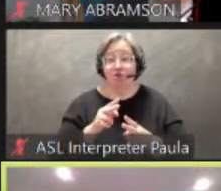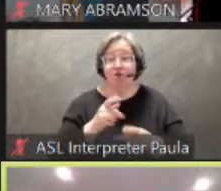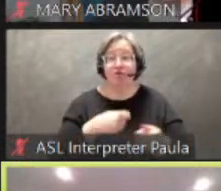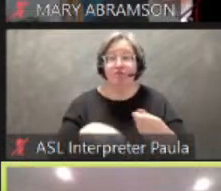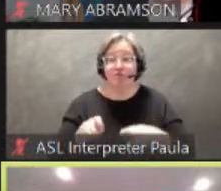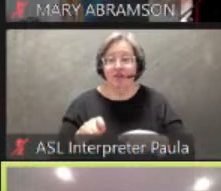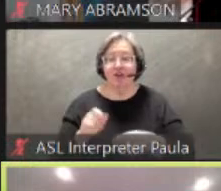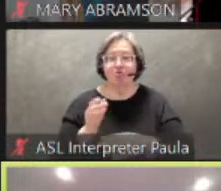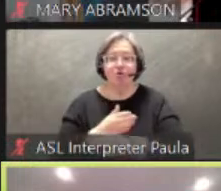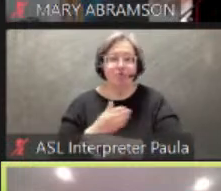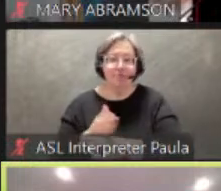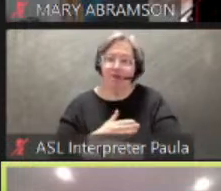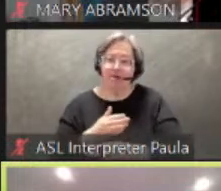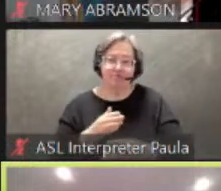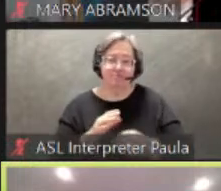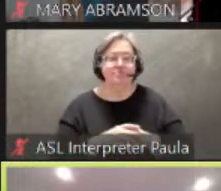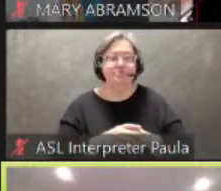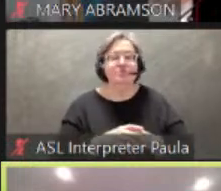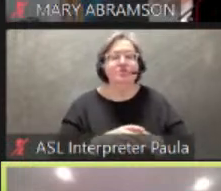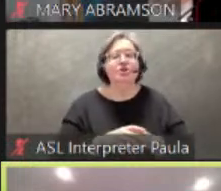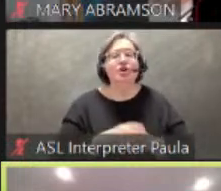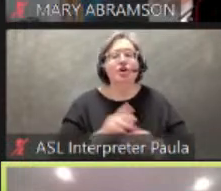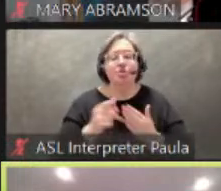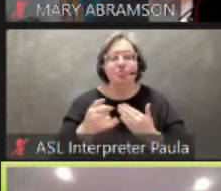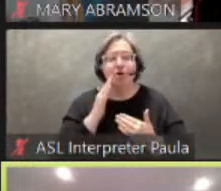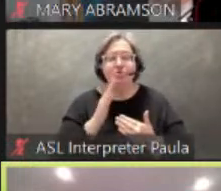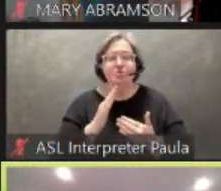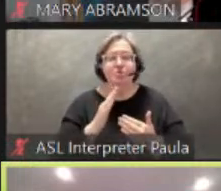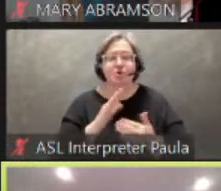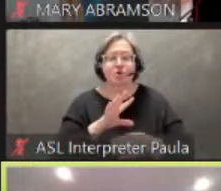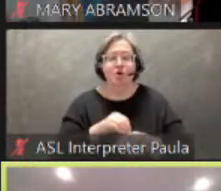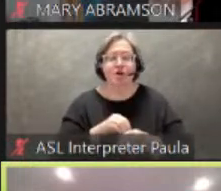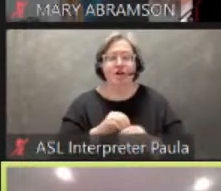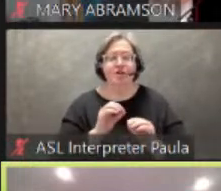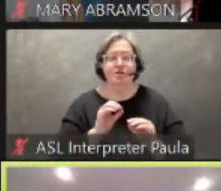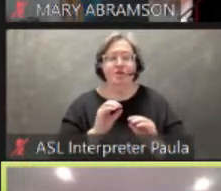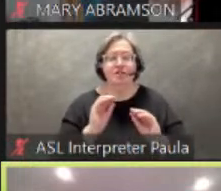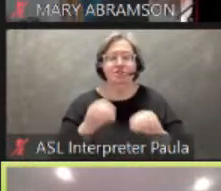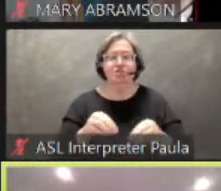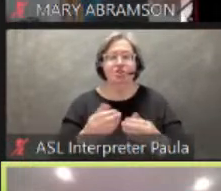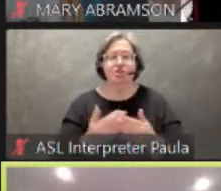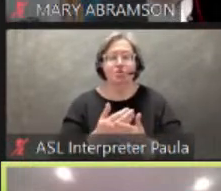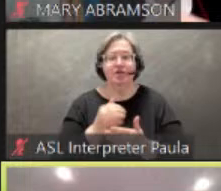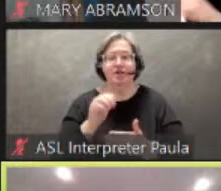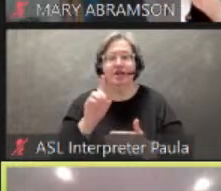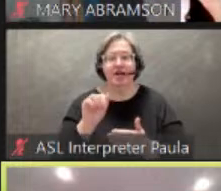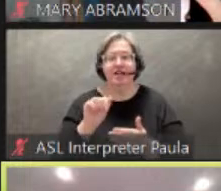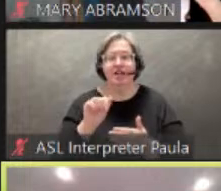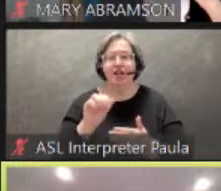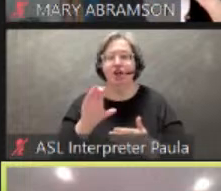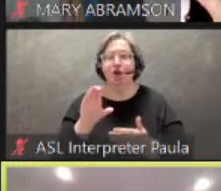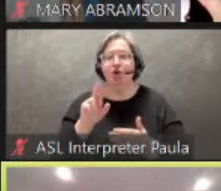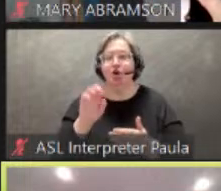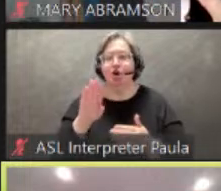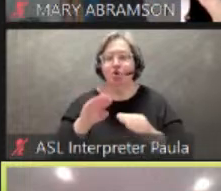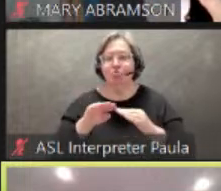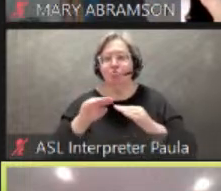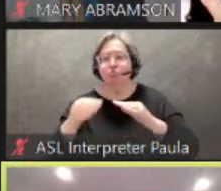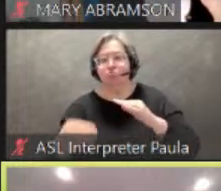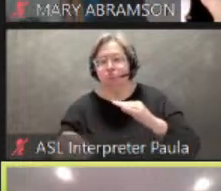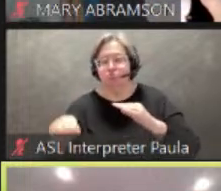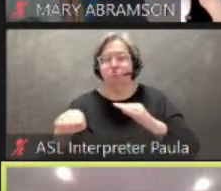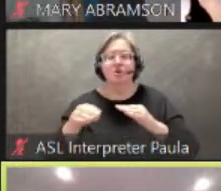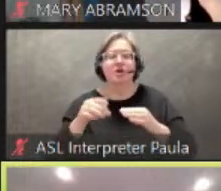or rehabbed. And the project will include putting in totally new ADA curb ramps at the intersection of State and